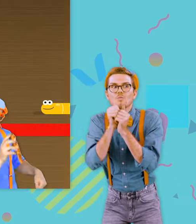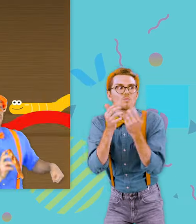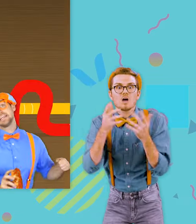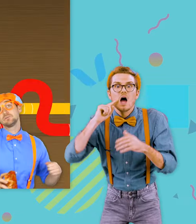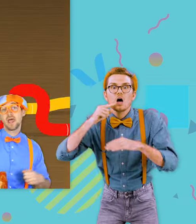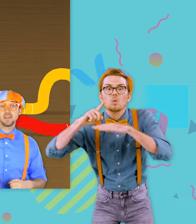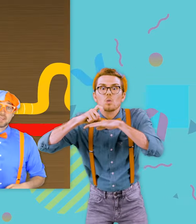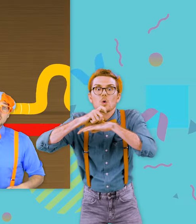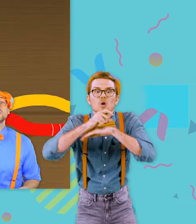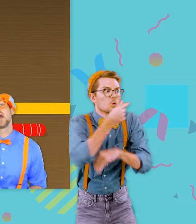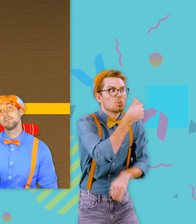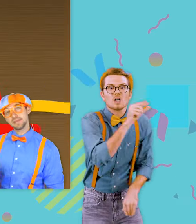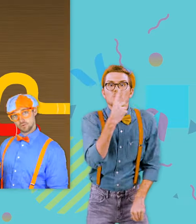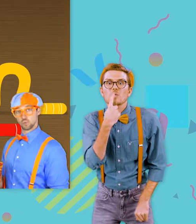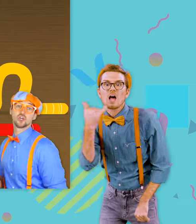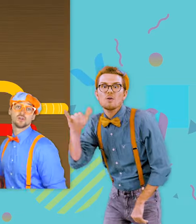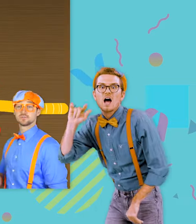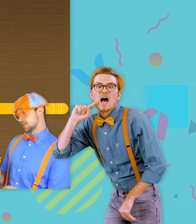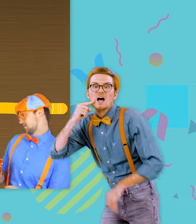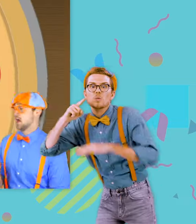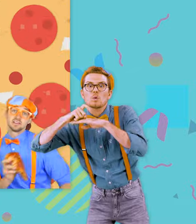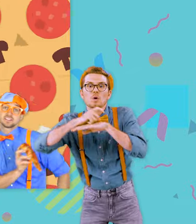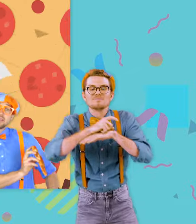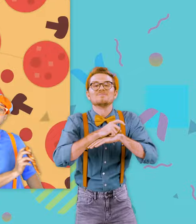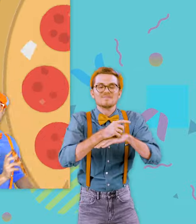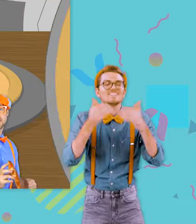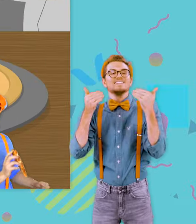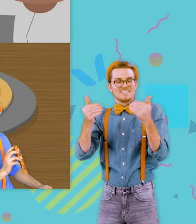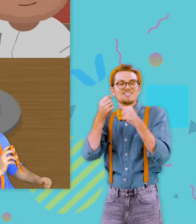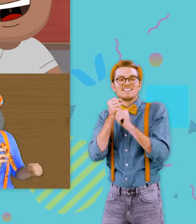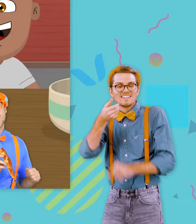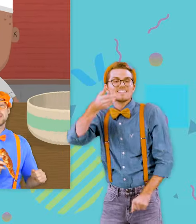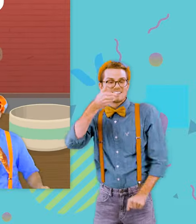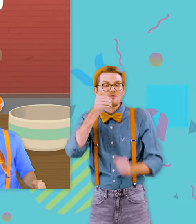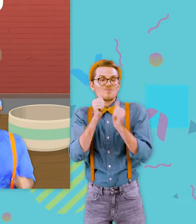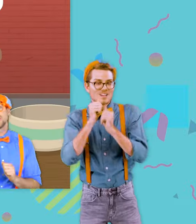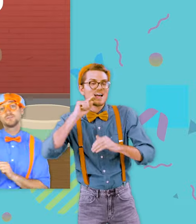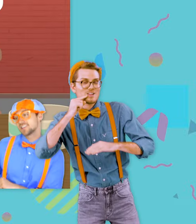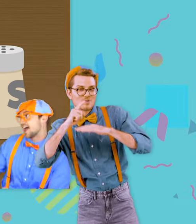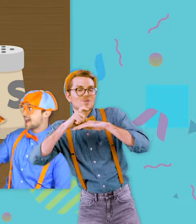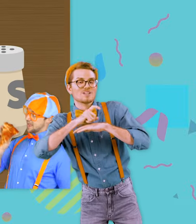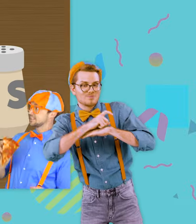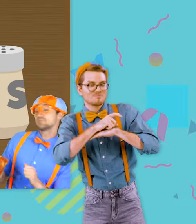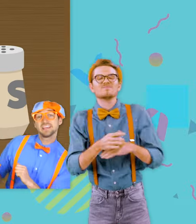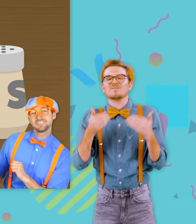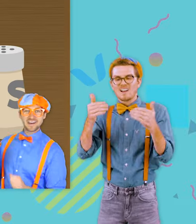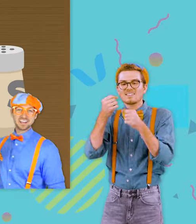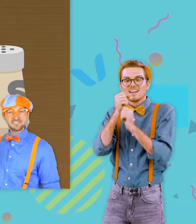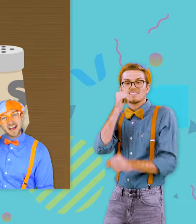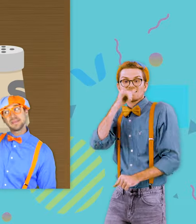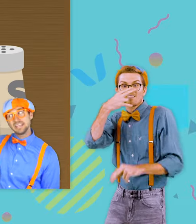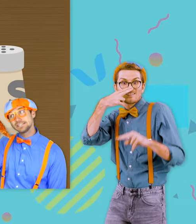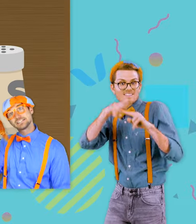worms. Green, red, and yellow yummy worms. Let's make a pizza with gummy worms. Let's make